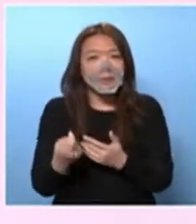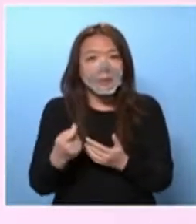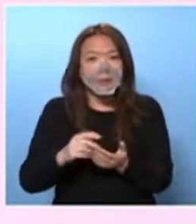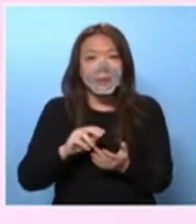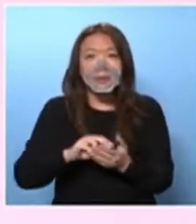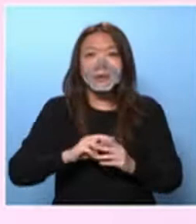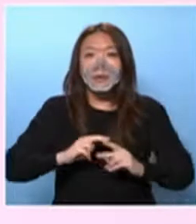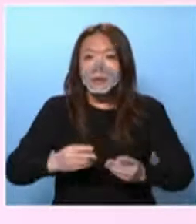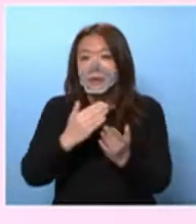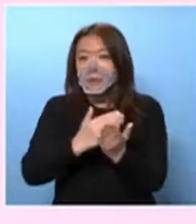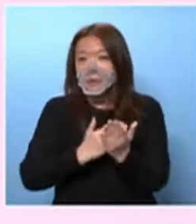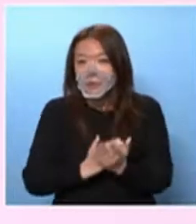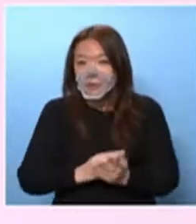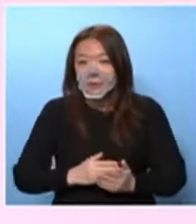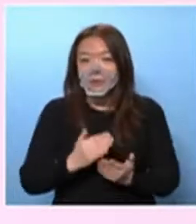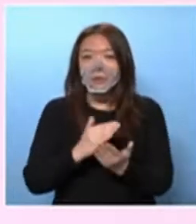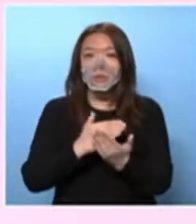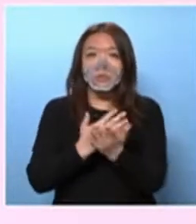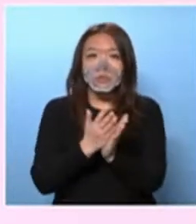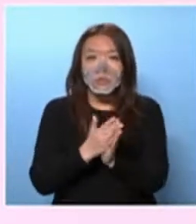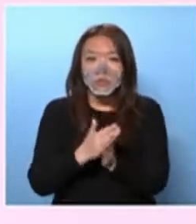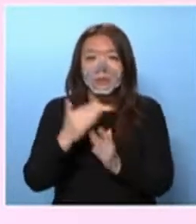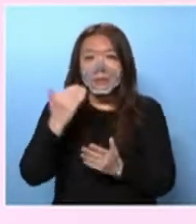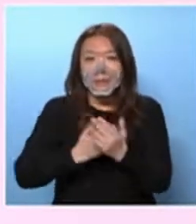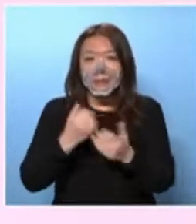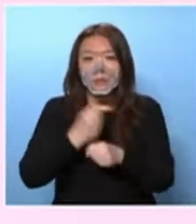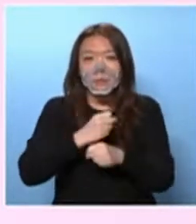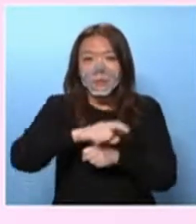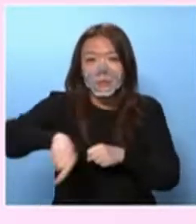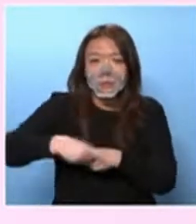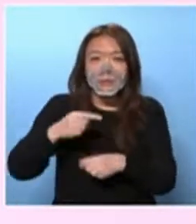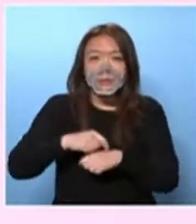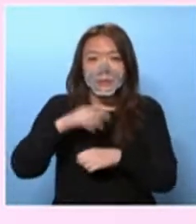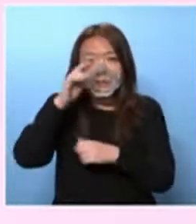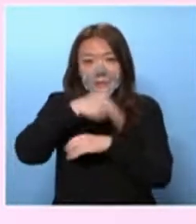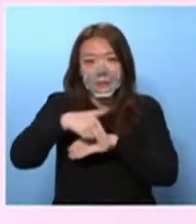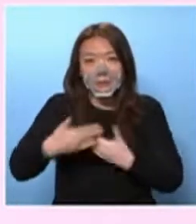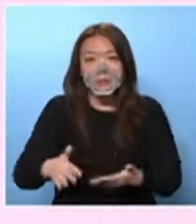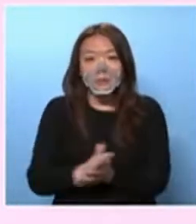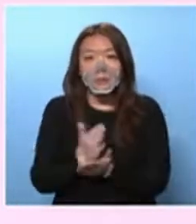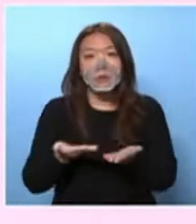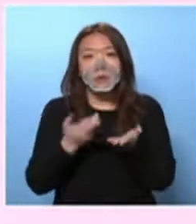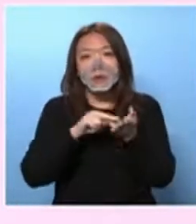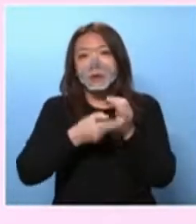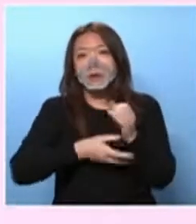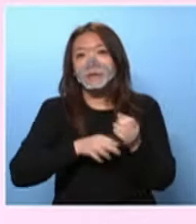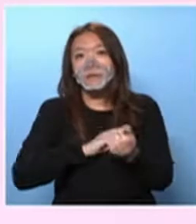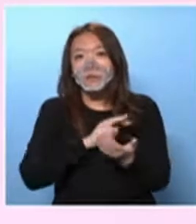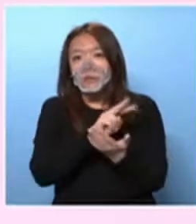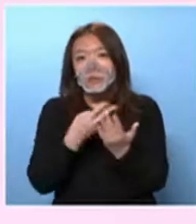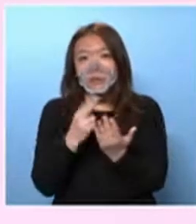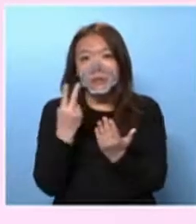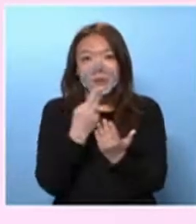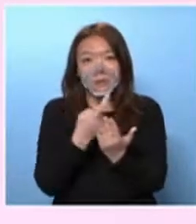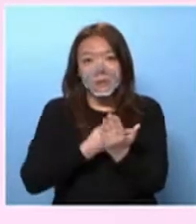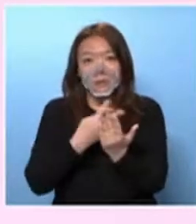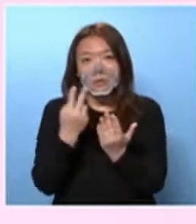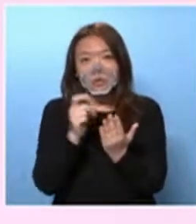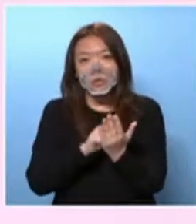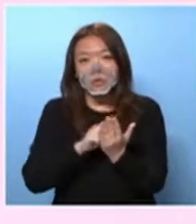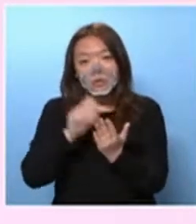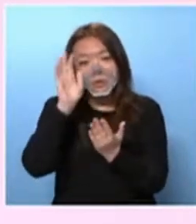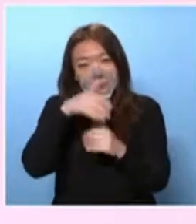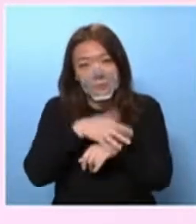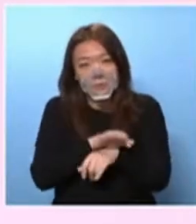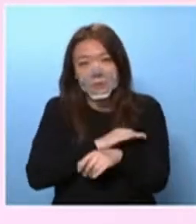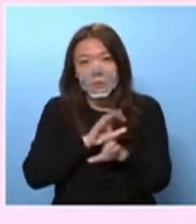to streamlining development processes and statutory procedures and hence shortening the time of land creation. We plan to introduce amendment bills